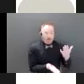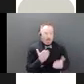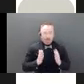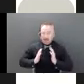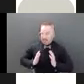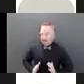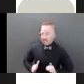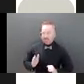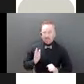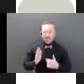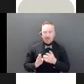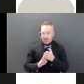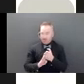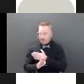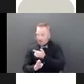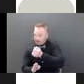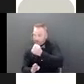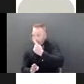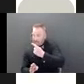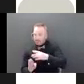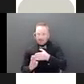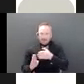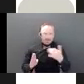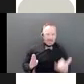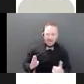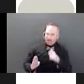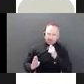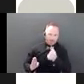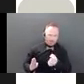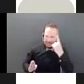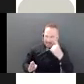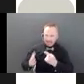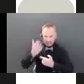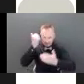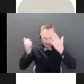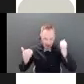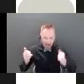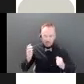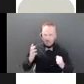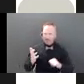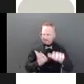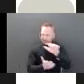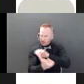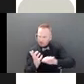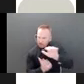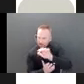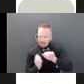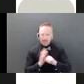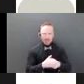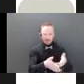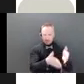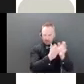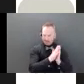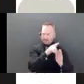unfamiliarity with previously understood basic financial terms and concepts, and then request a transaction that's out of the ordinary.